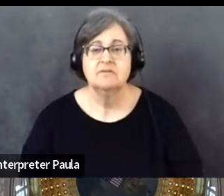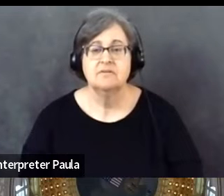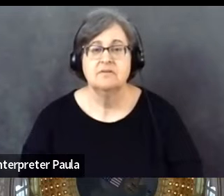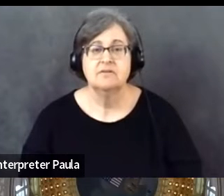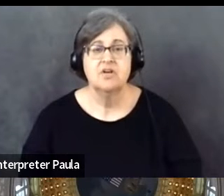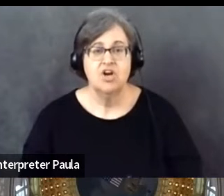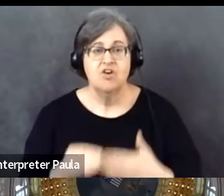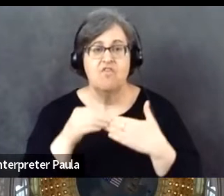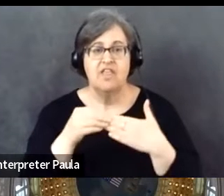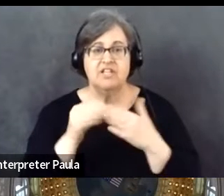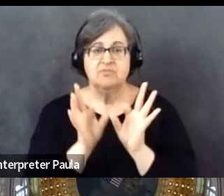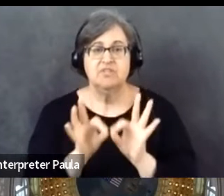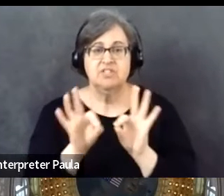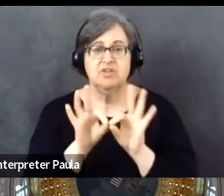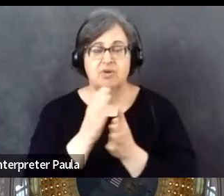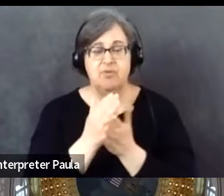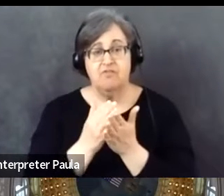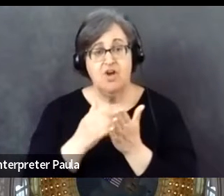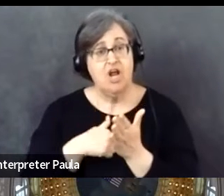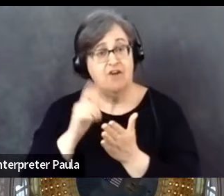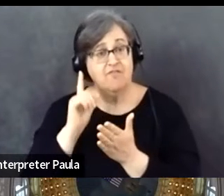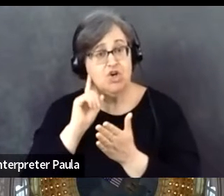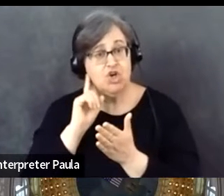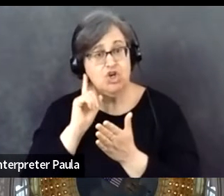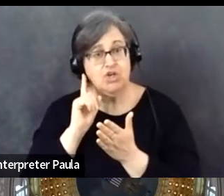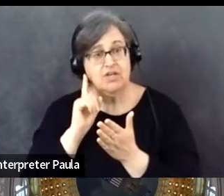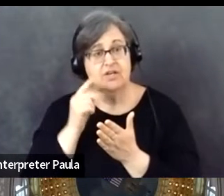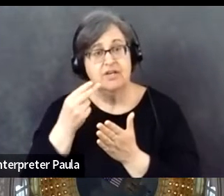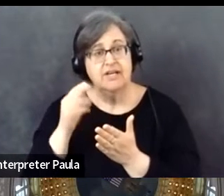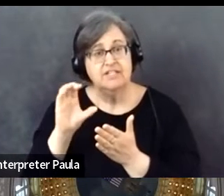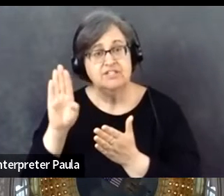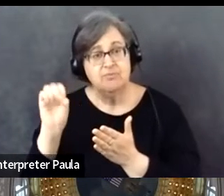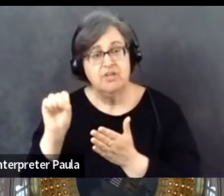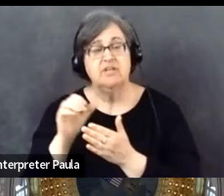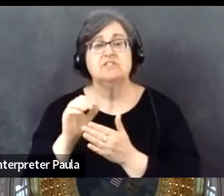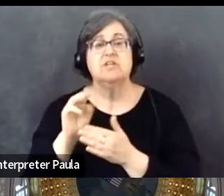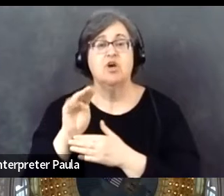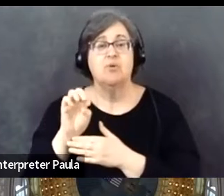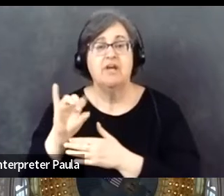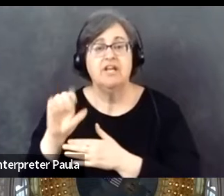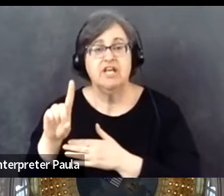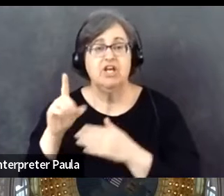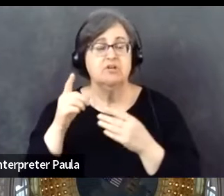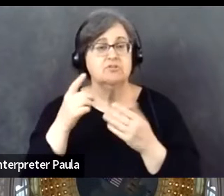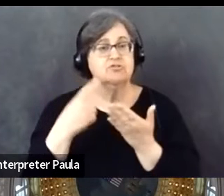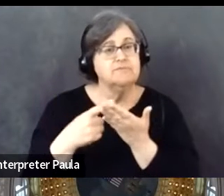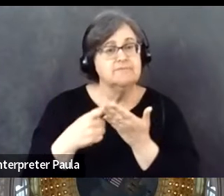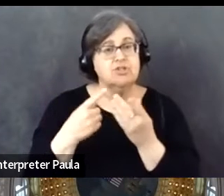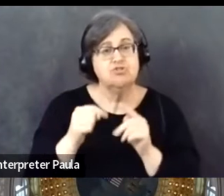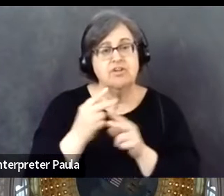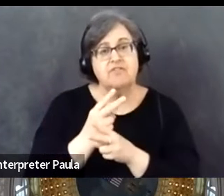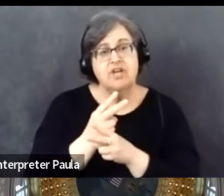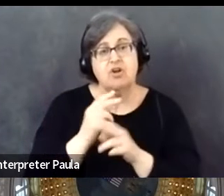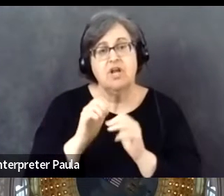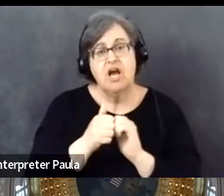think flexibility has got to be a key piece. And I've heard HCBS or Medicaid talk about trying to figure out how to be flexible.